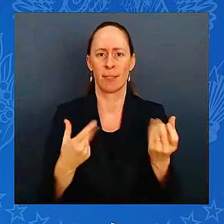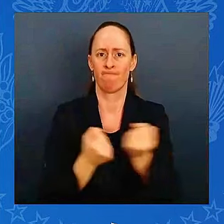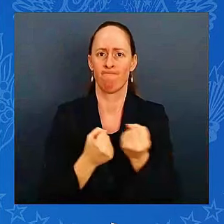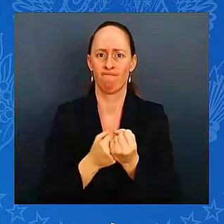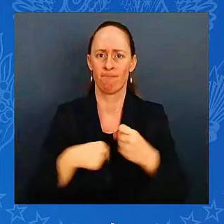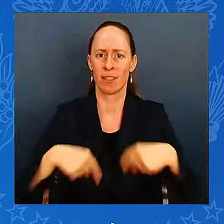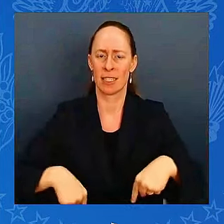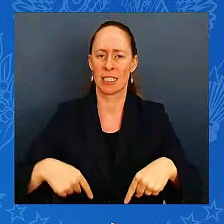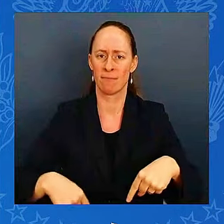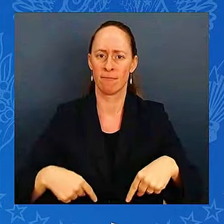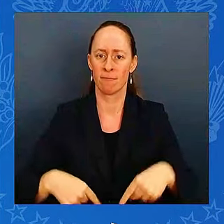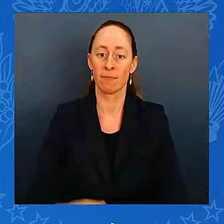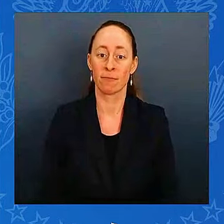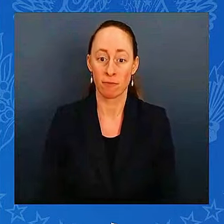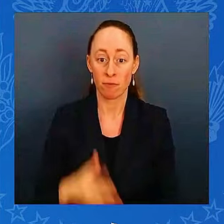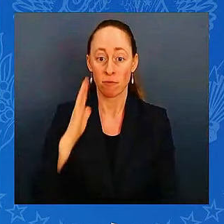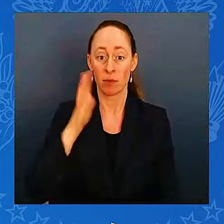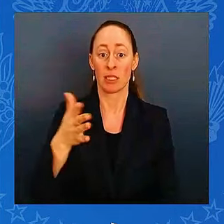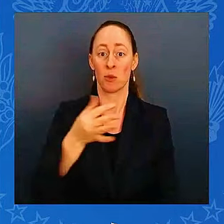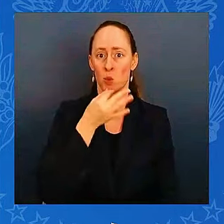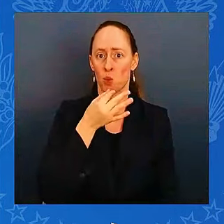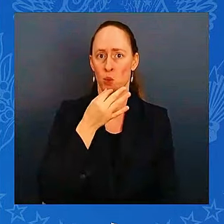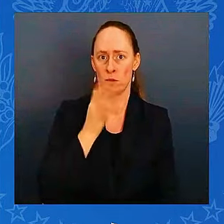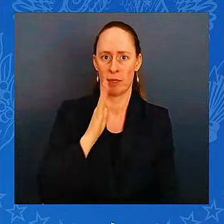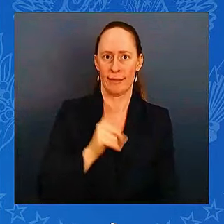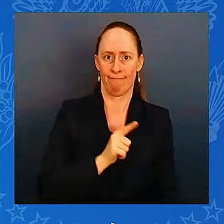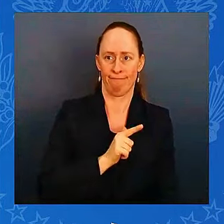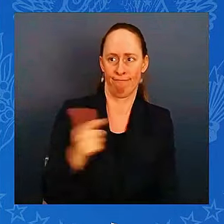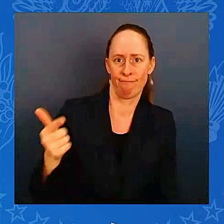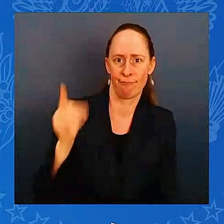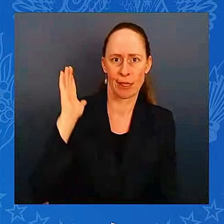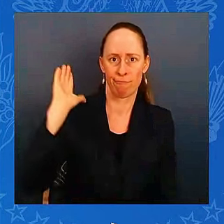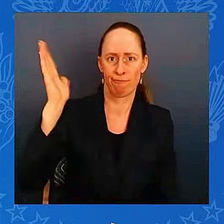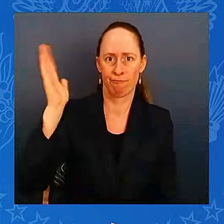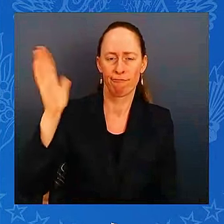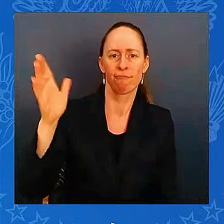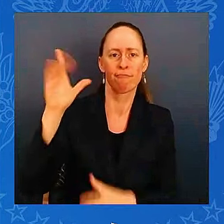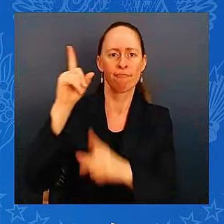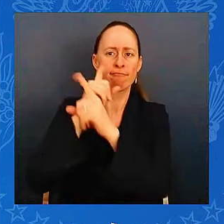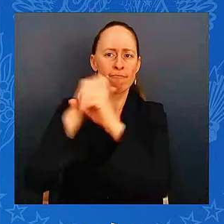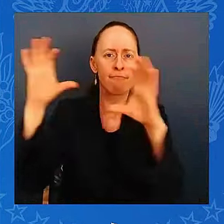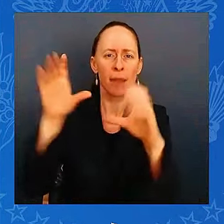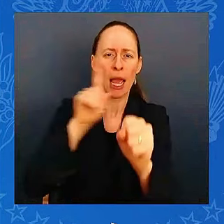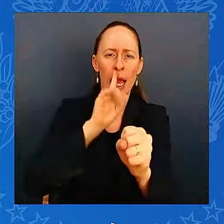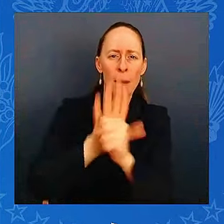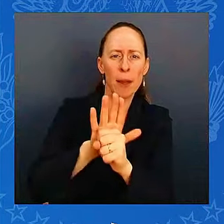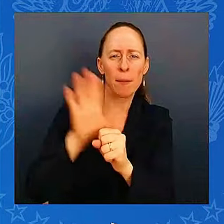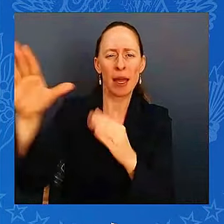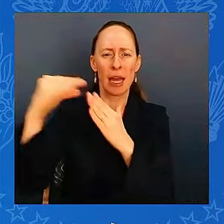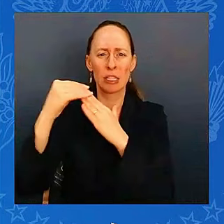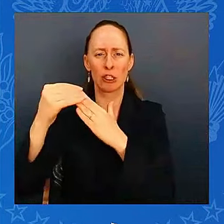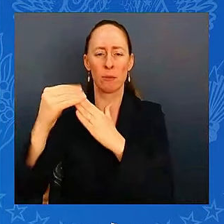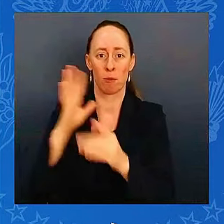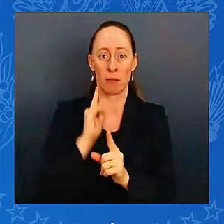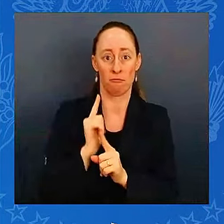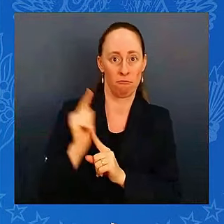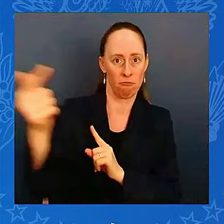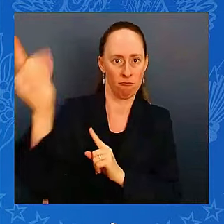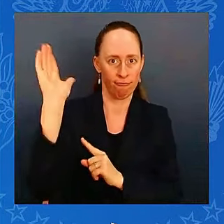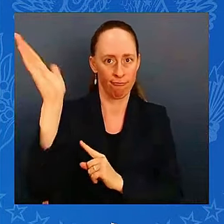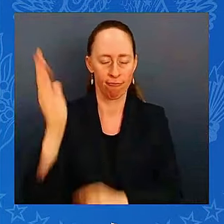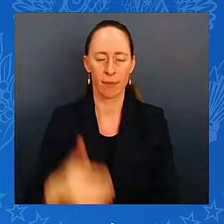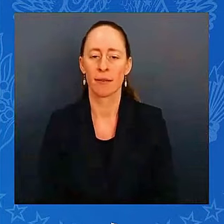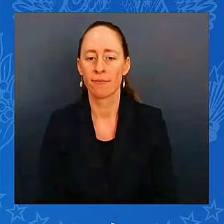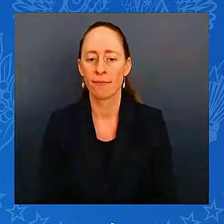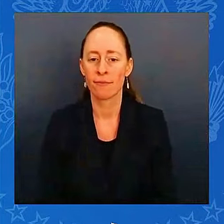their commitments, and we'll carry this work forward together. Together, all of our country's